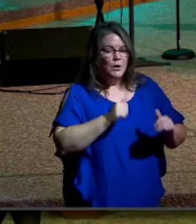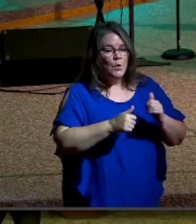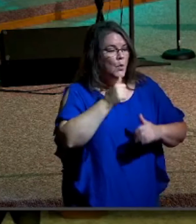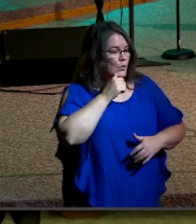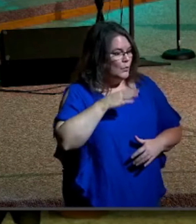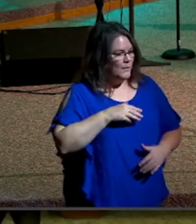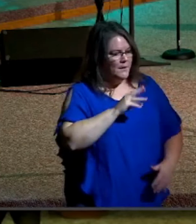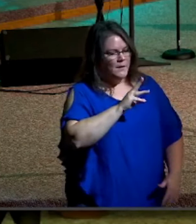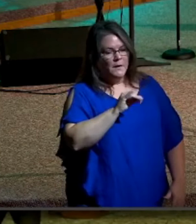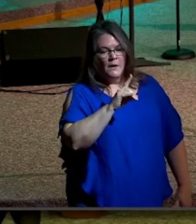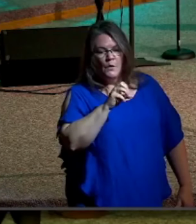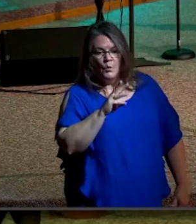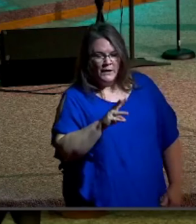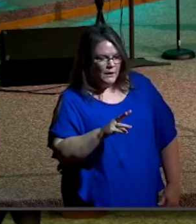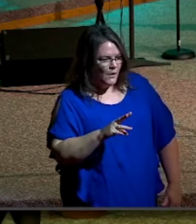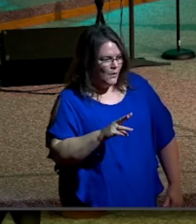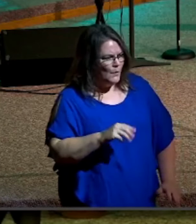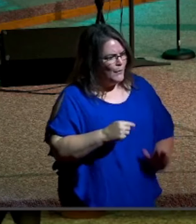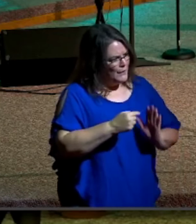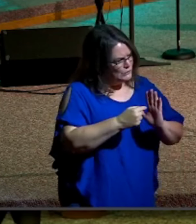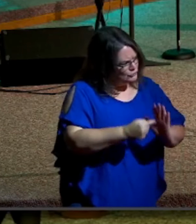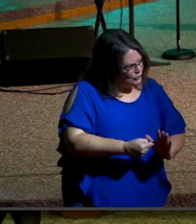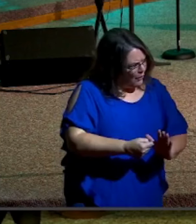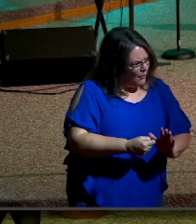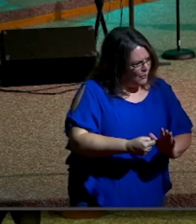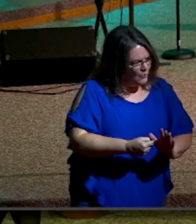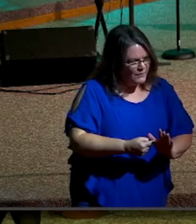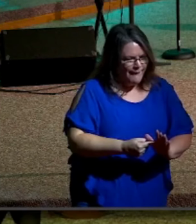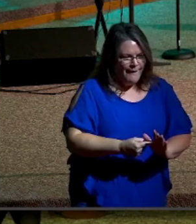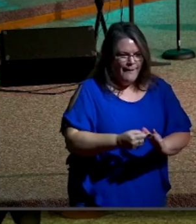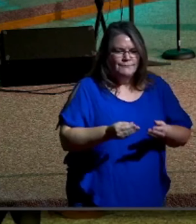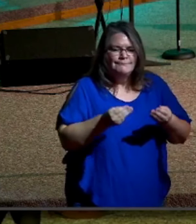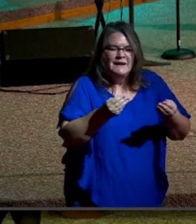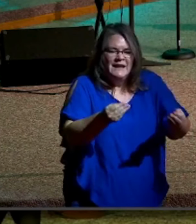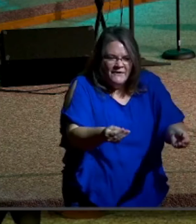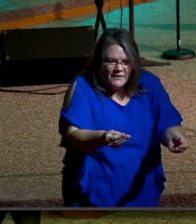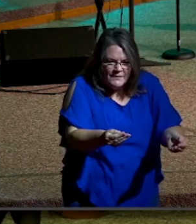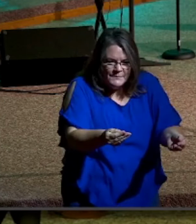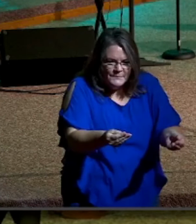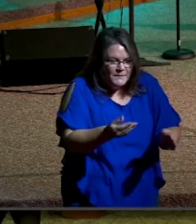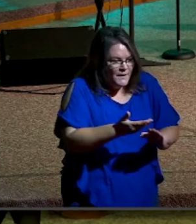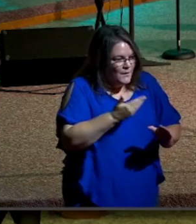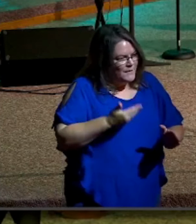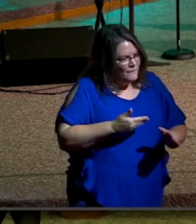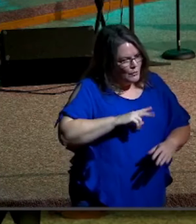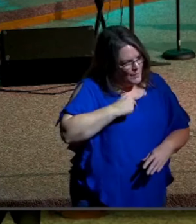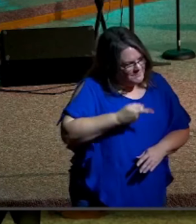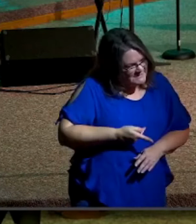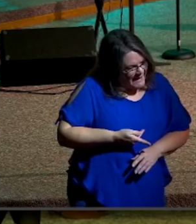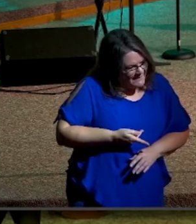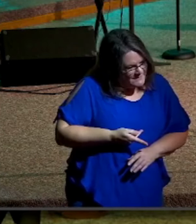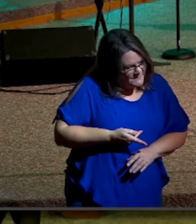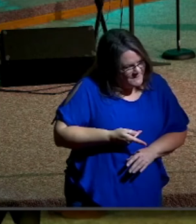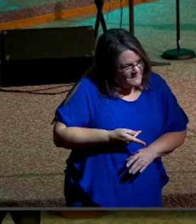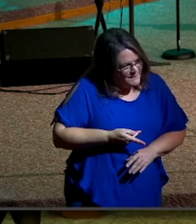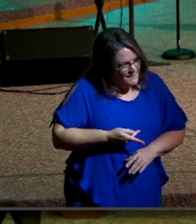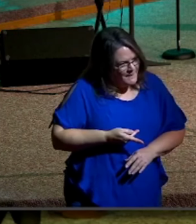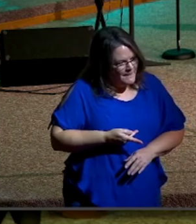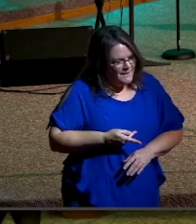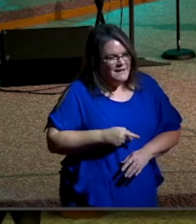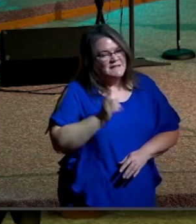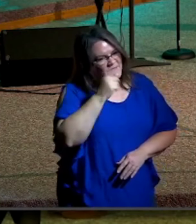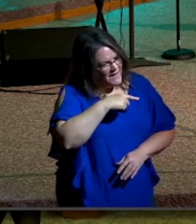woman, that exemplified generosity. Now, before you get upset, it's fictitious, okay?